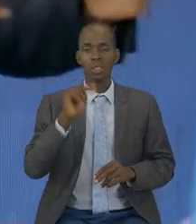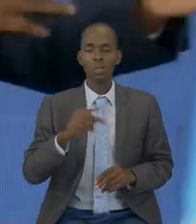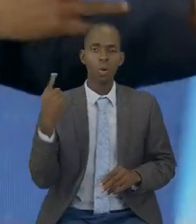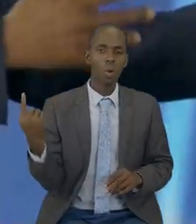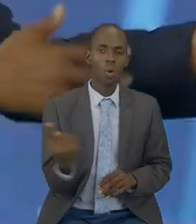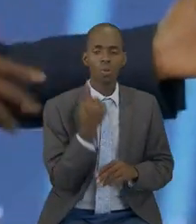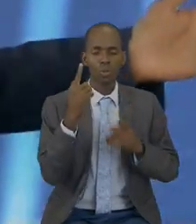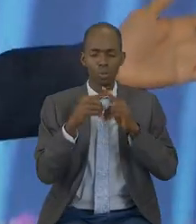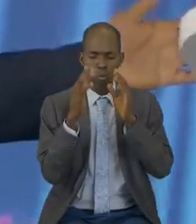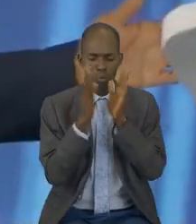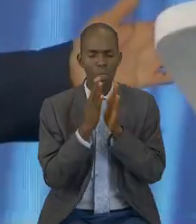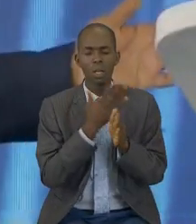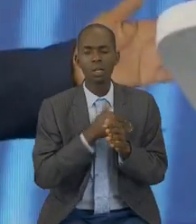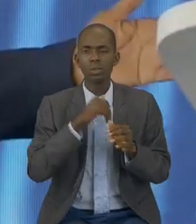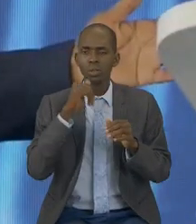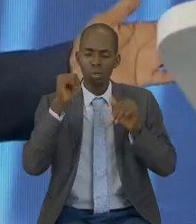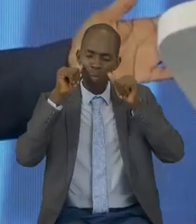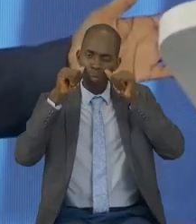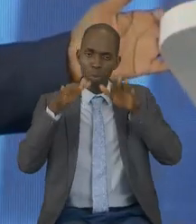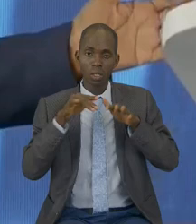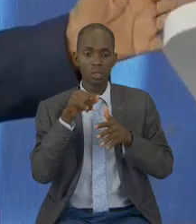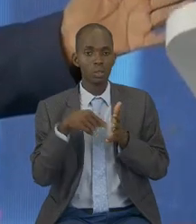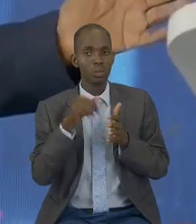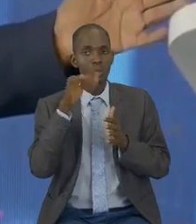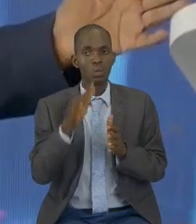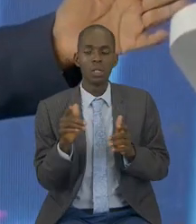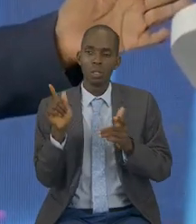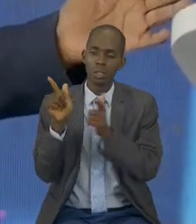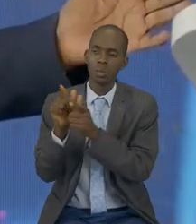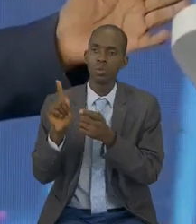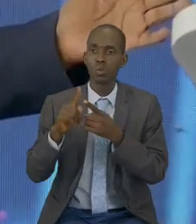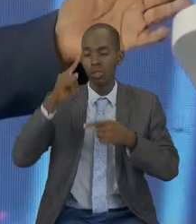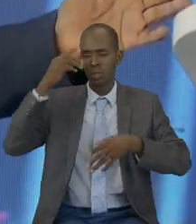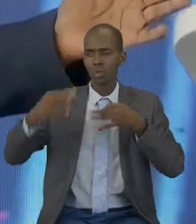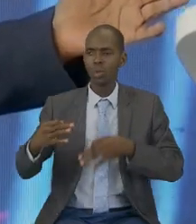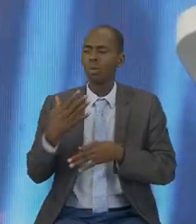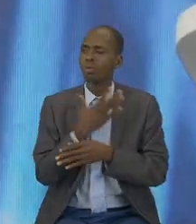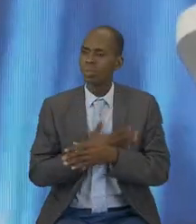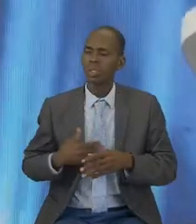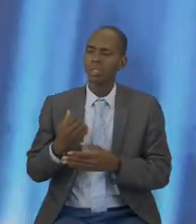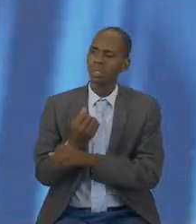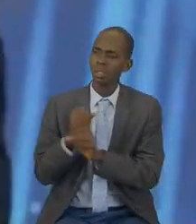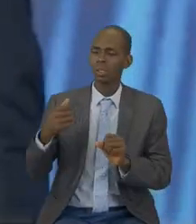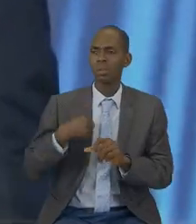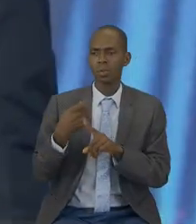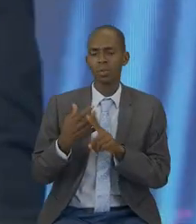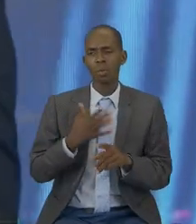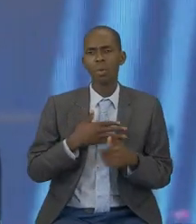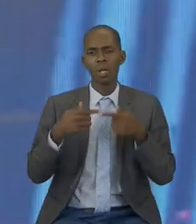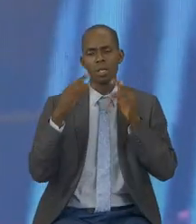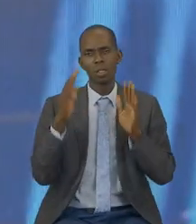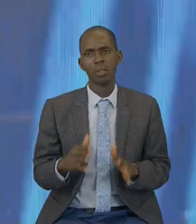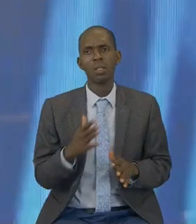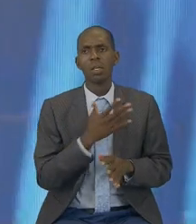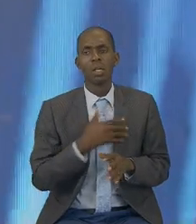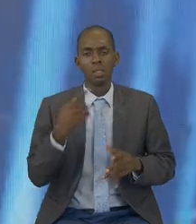faint. And this woman came to the judge, avenge me of mine enemies. And the judge